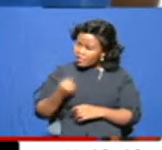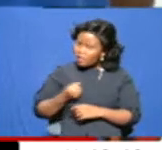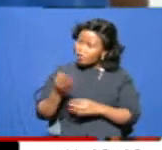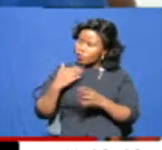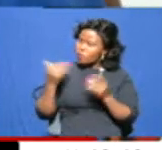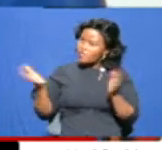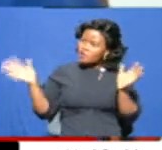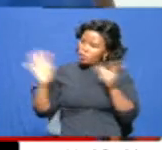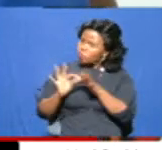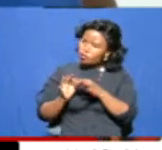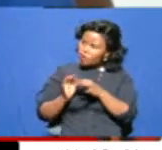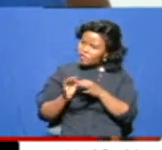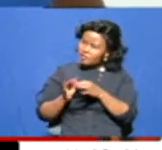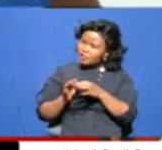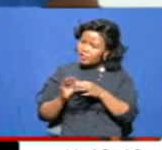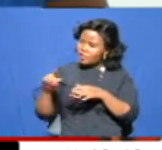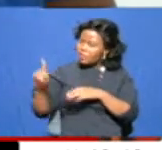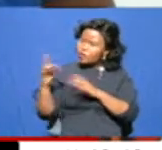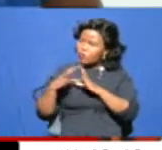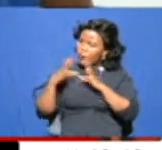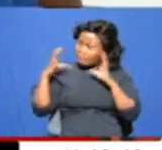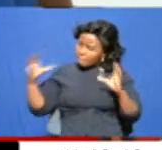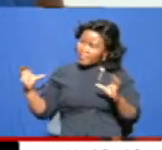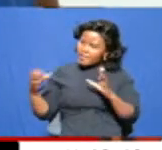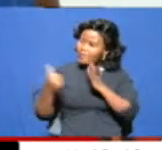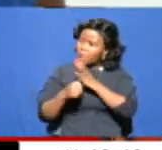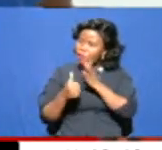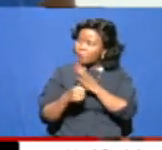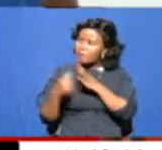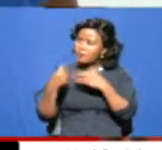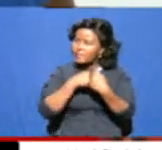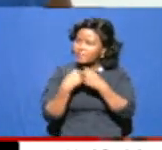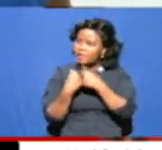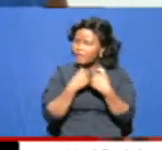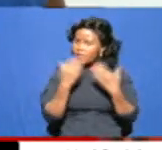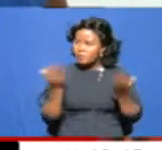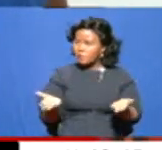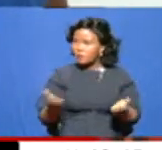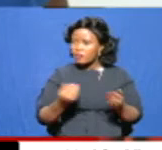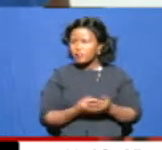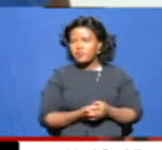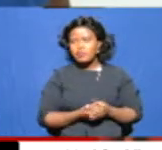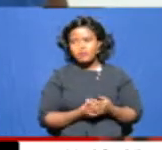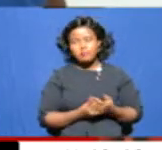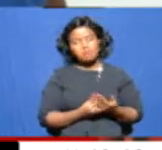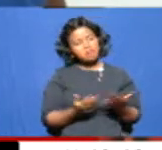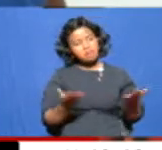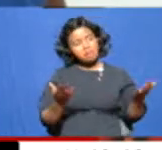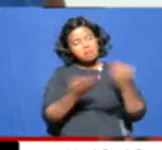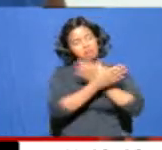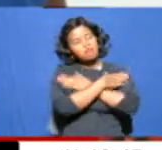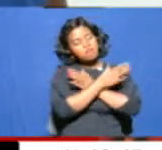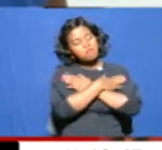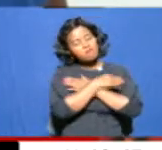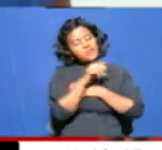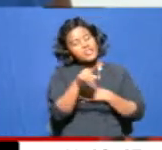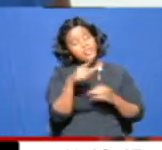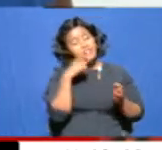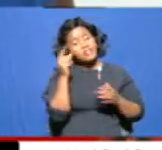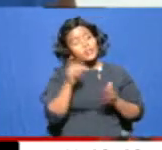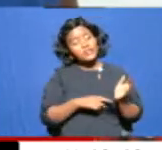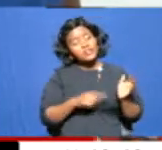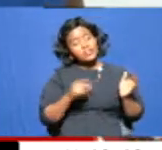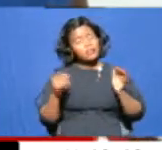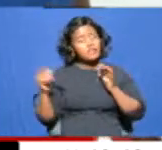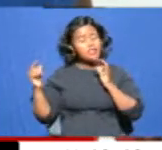would you say is the biggest impediment? Just like my colleague, Engineer Margaret Ogai, has said, culture. Because you'll